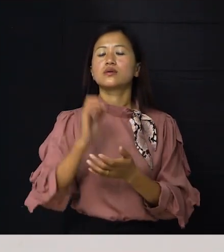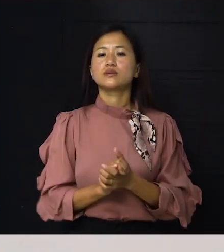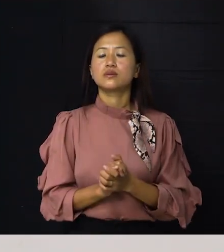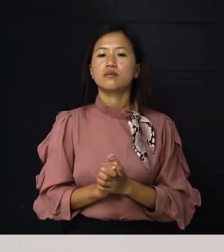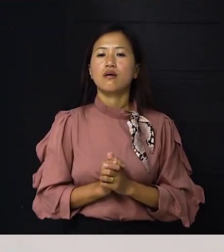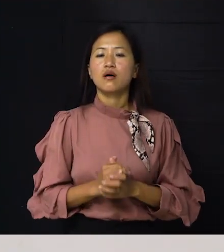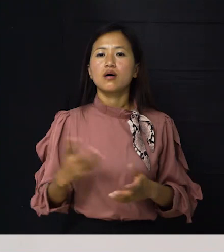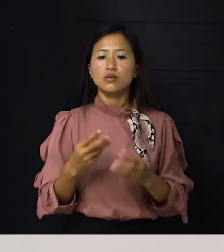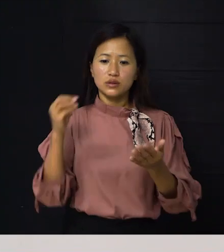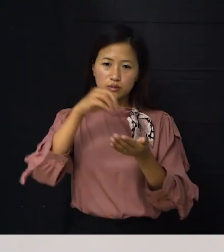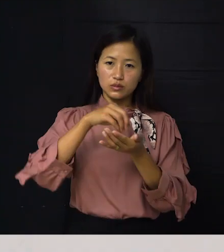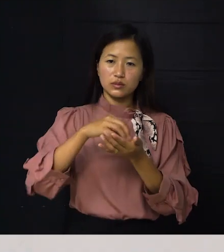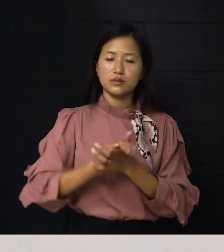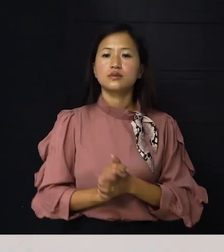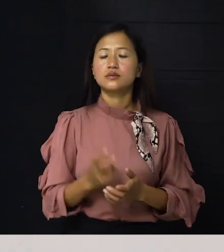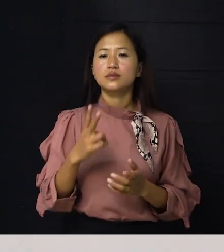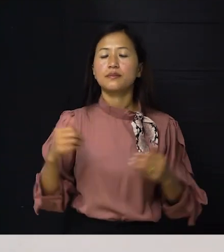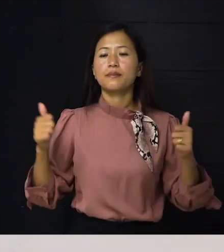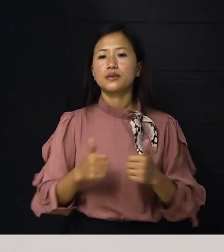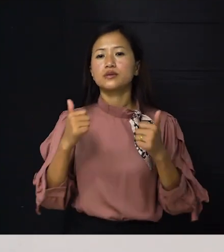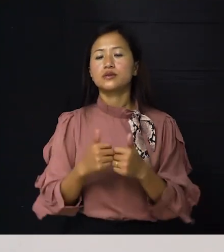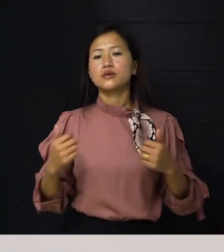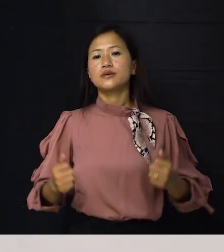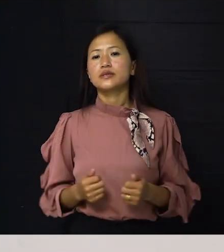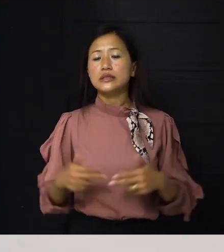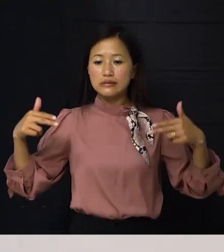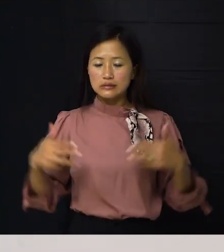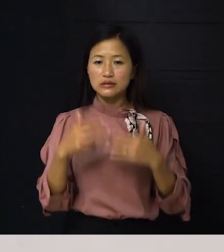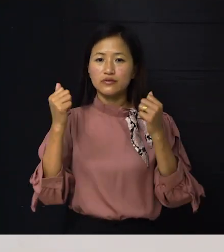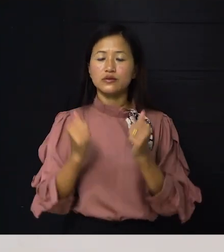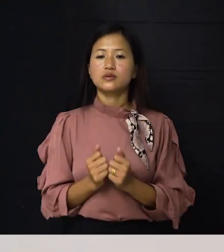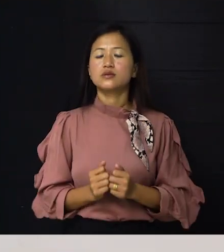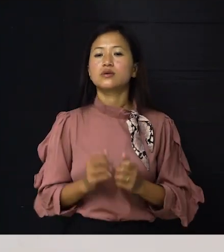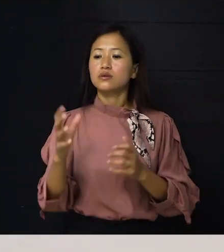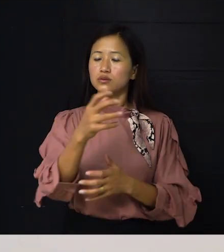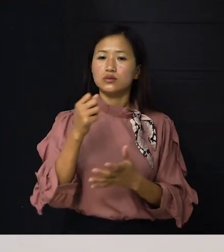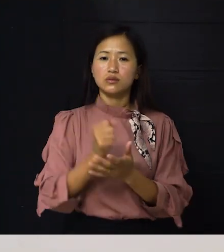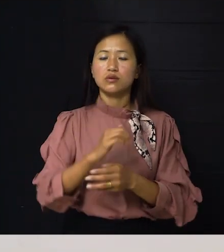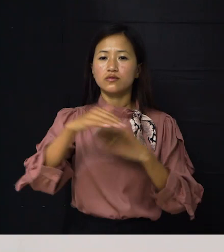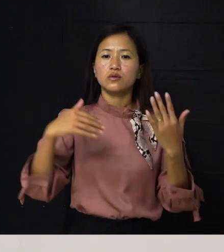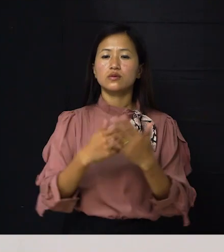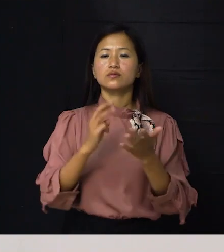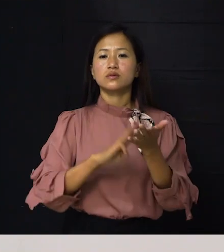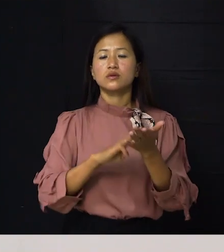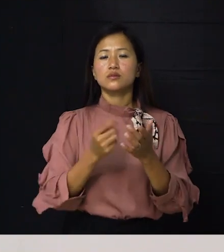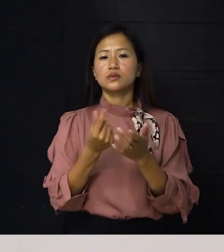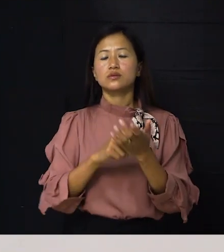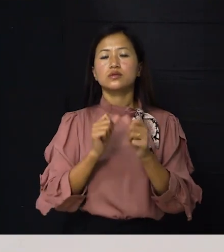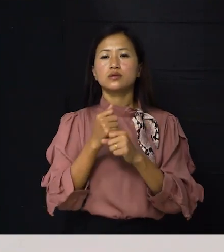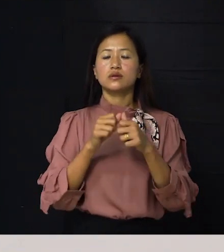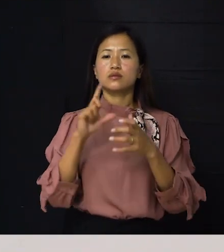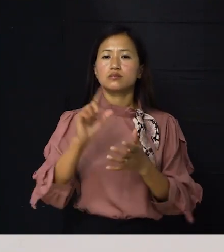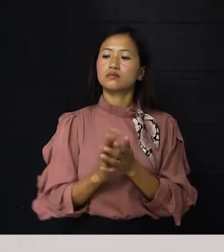I mentioned, in the Battle of Sirhind, he was able to defeat Shershah Suri and he took control of all the Mughal empire once